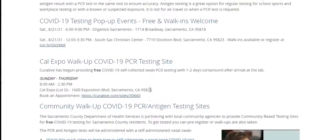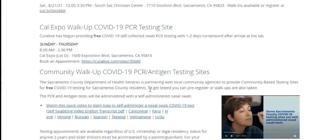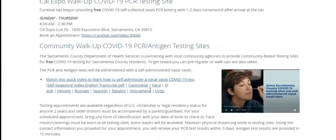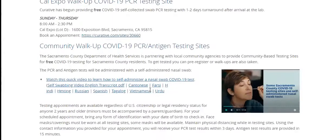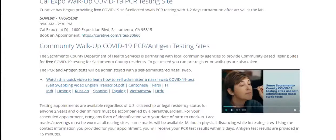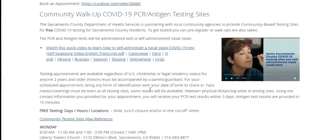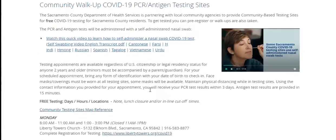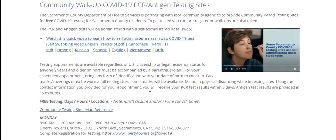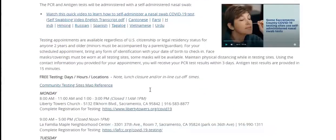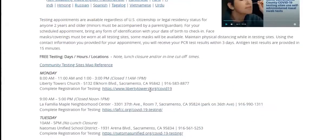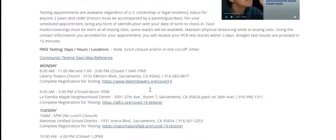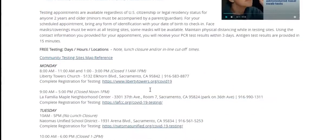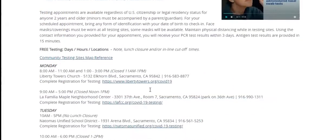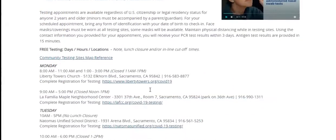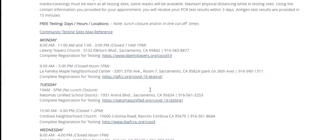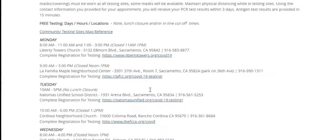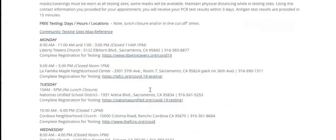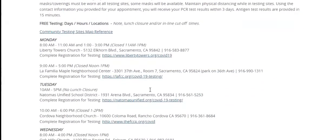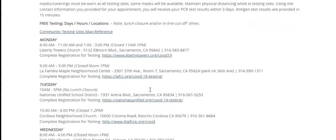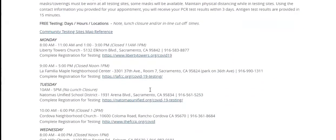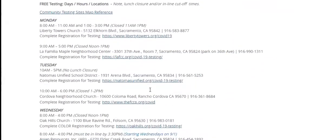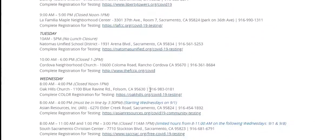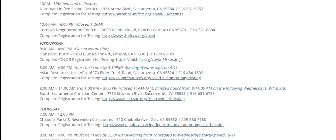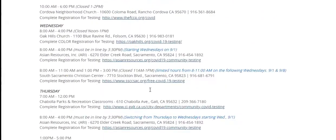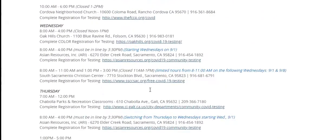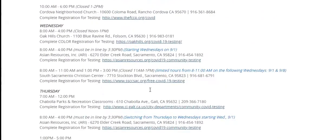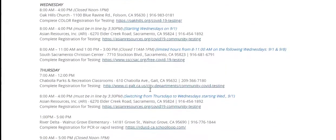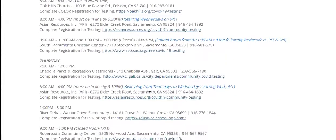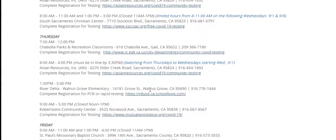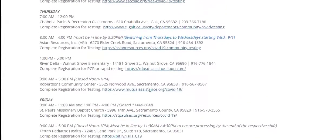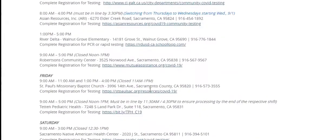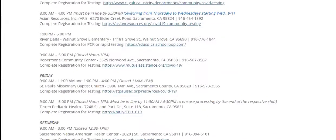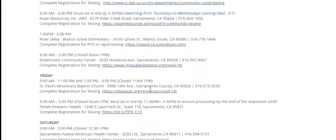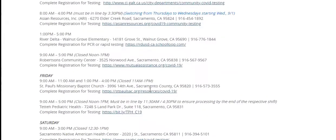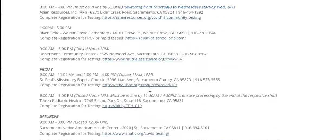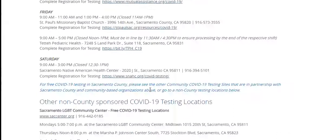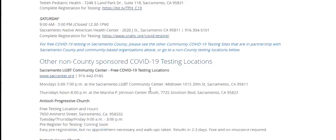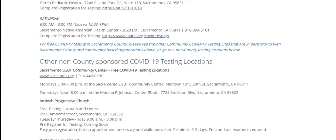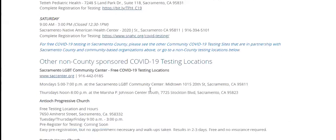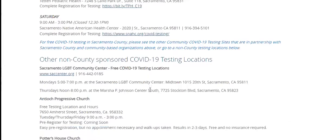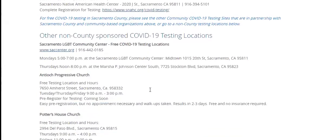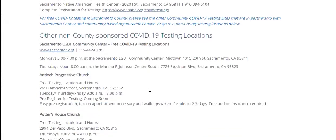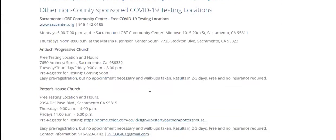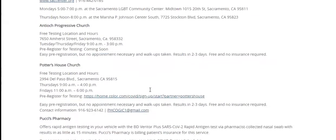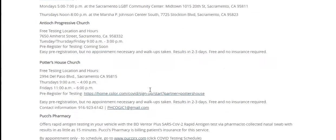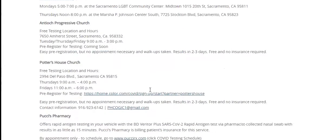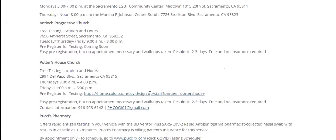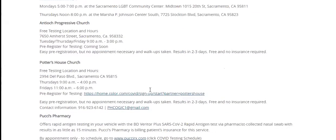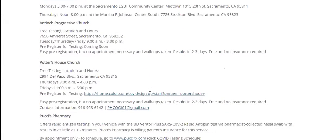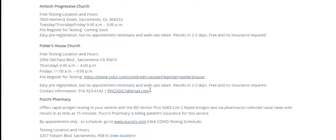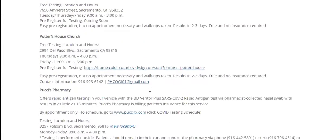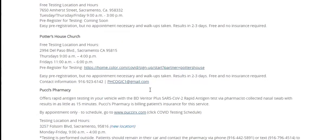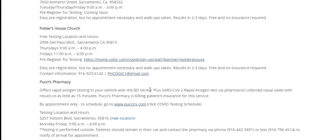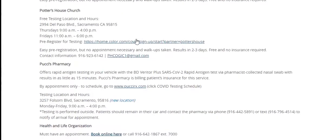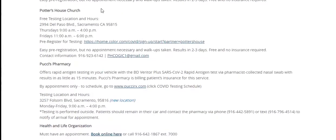testing listed on our testing webpage. So you can find all this information online, and I'll put the link in the